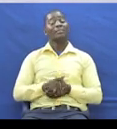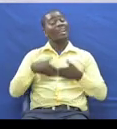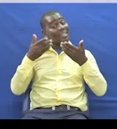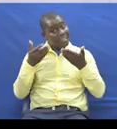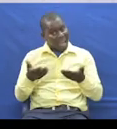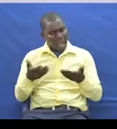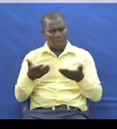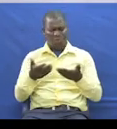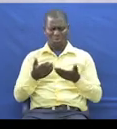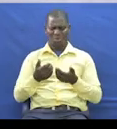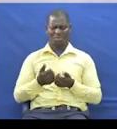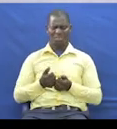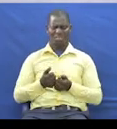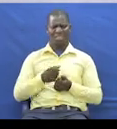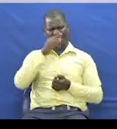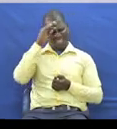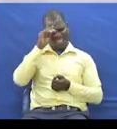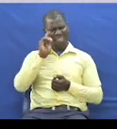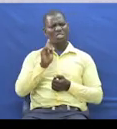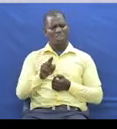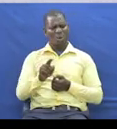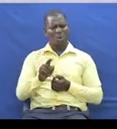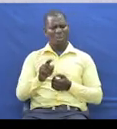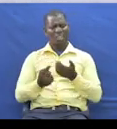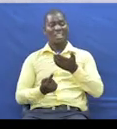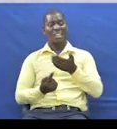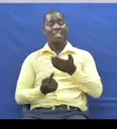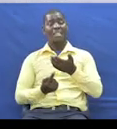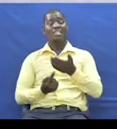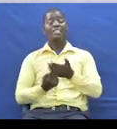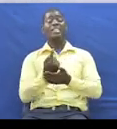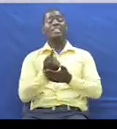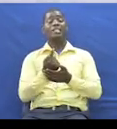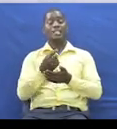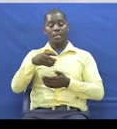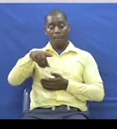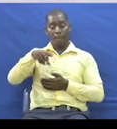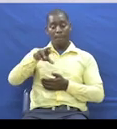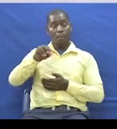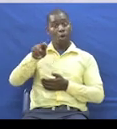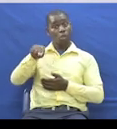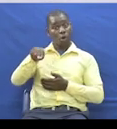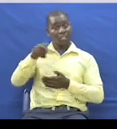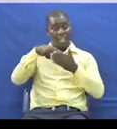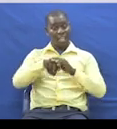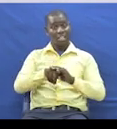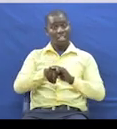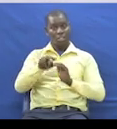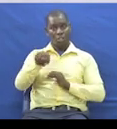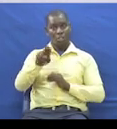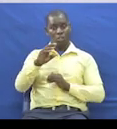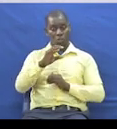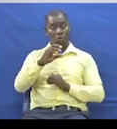Now, as we saw that since a proton is in the nucleus, and we define